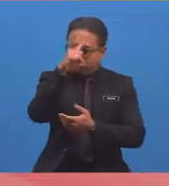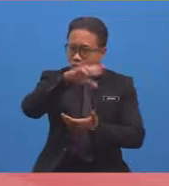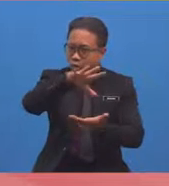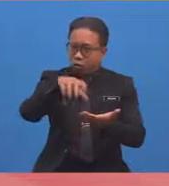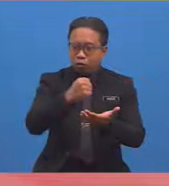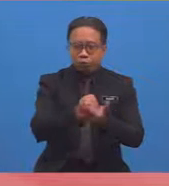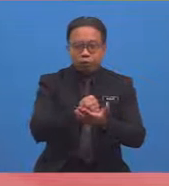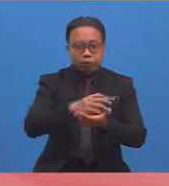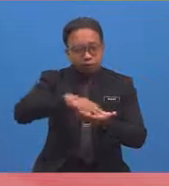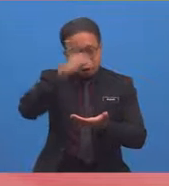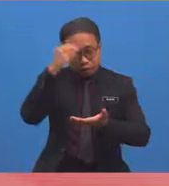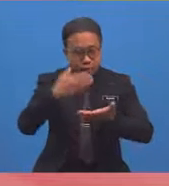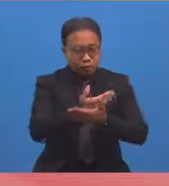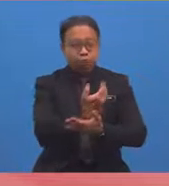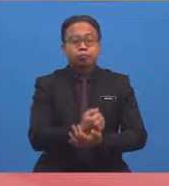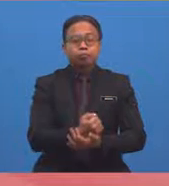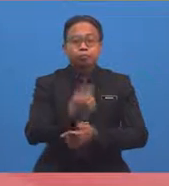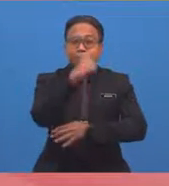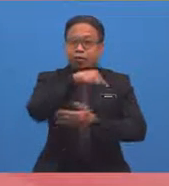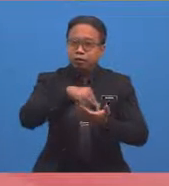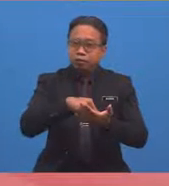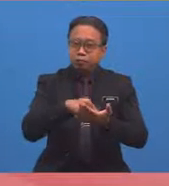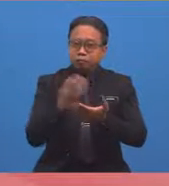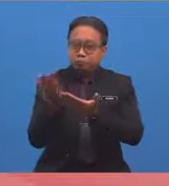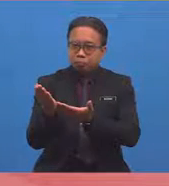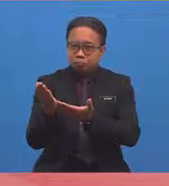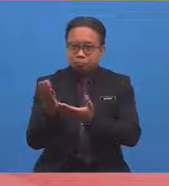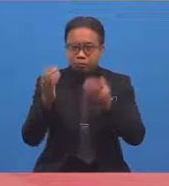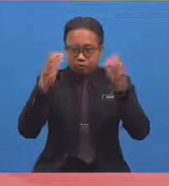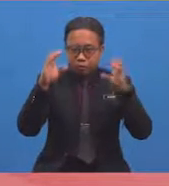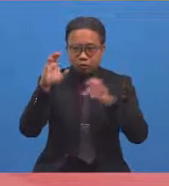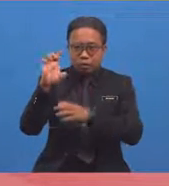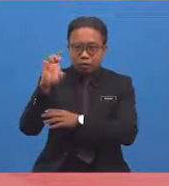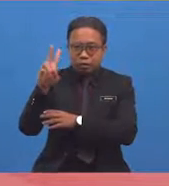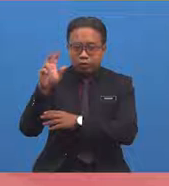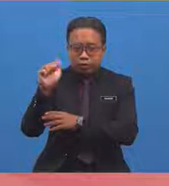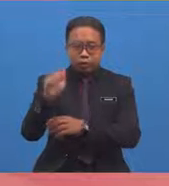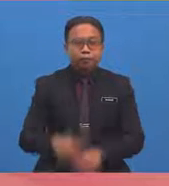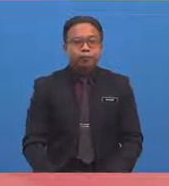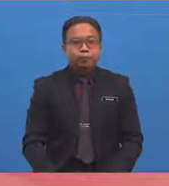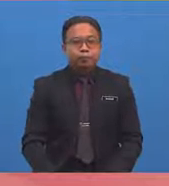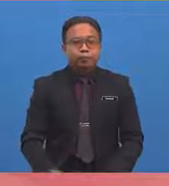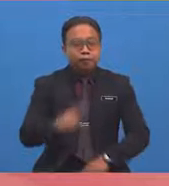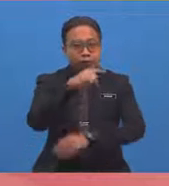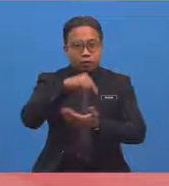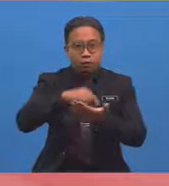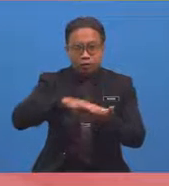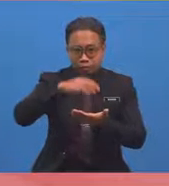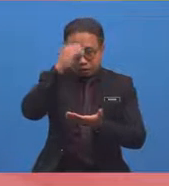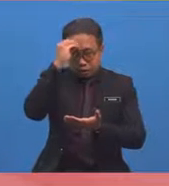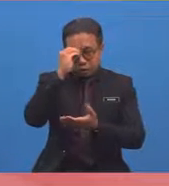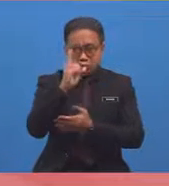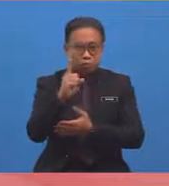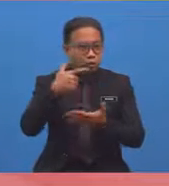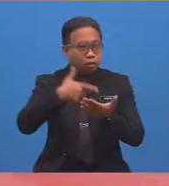something new? Well, today, it is me, Miss Eva. And in today's lesson, we are back